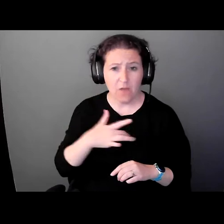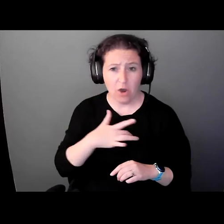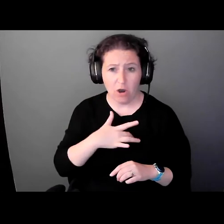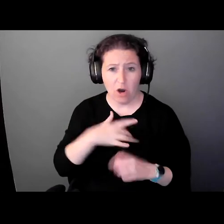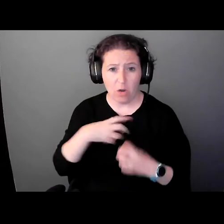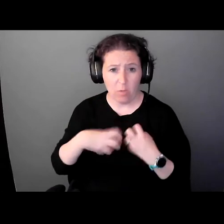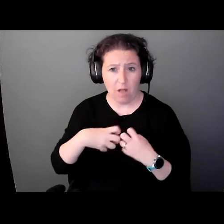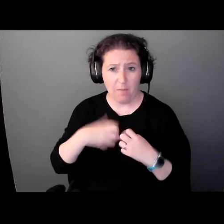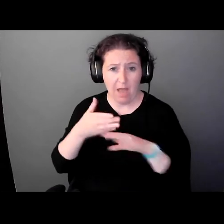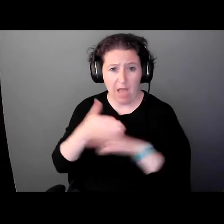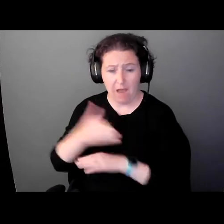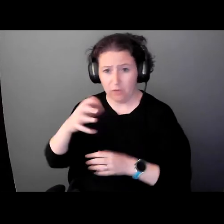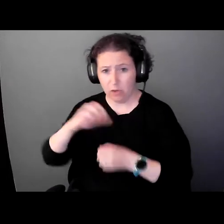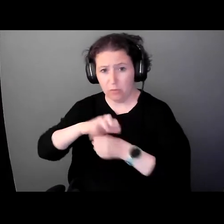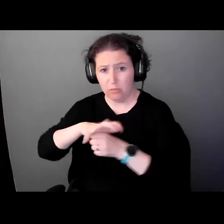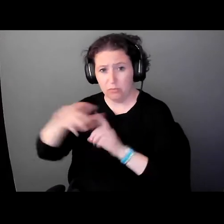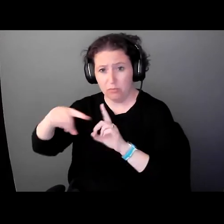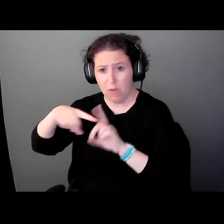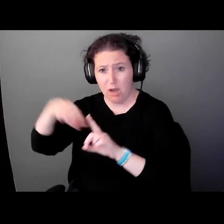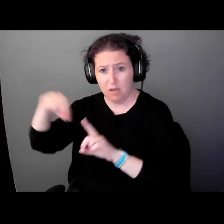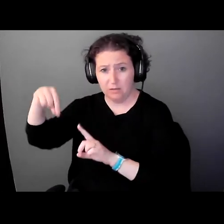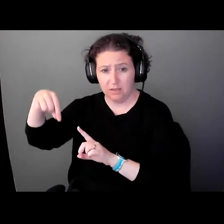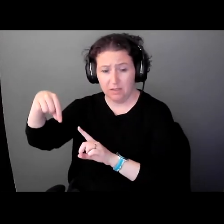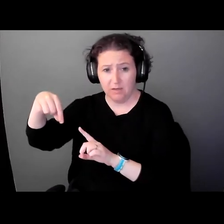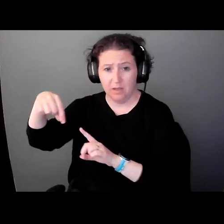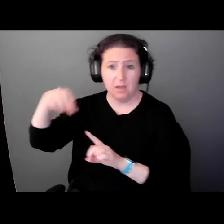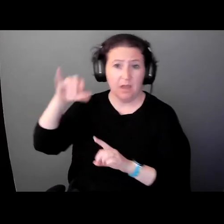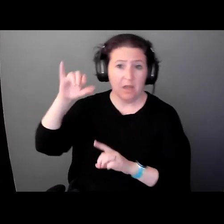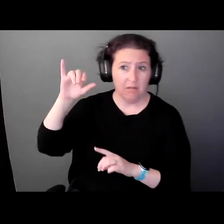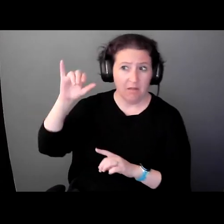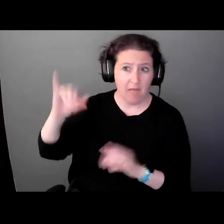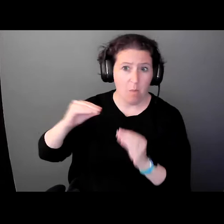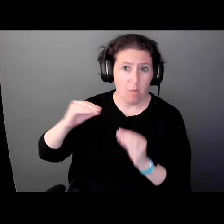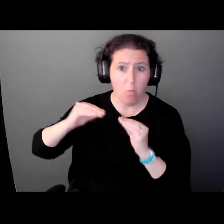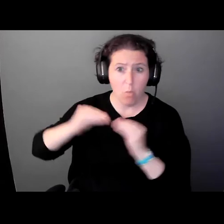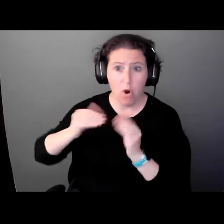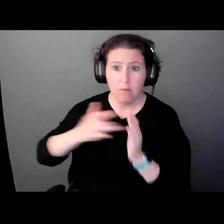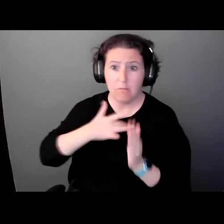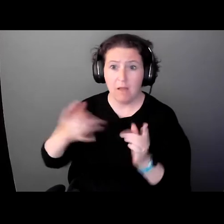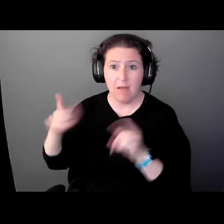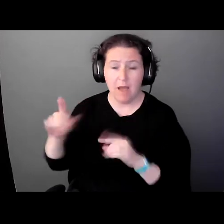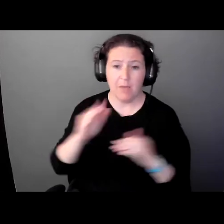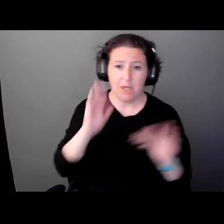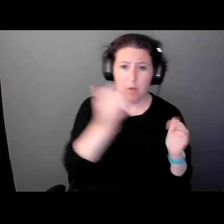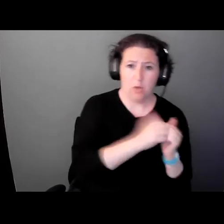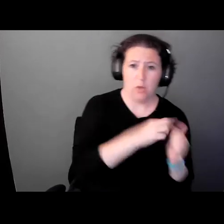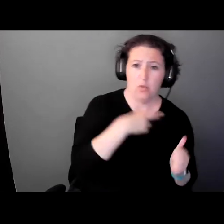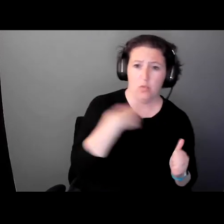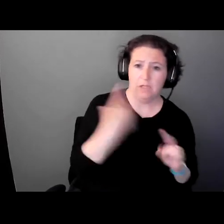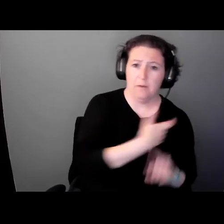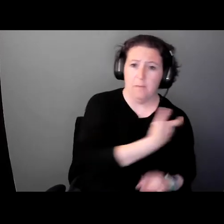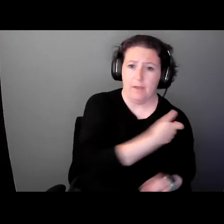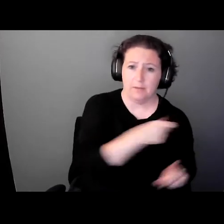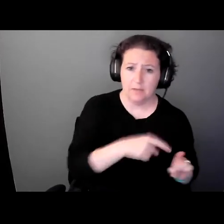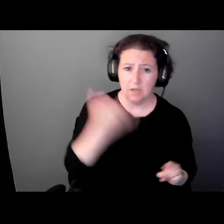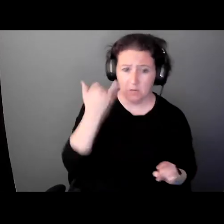is many-fold higher than the risk of myopericarditis from the vaccine. So I look at this and say, if I'm going to take my chances,